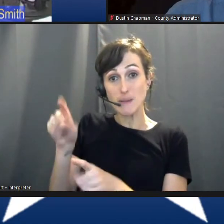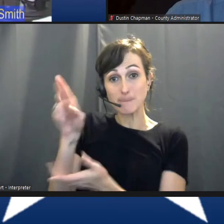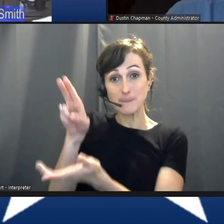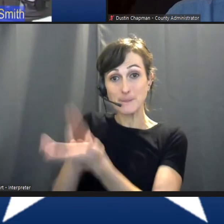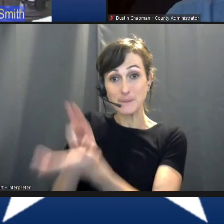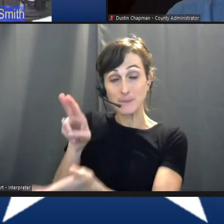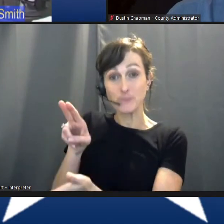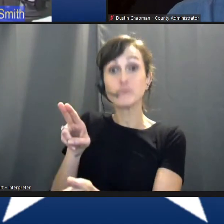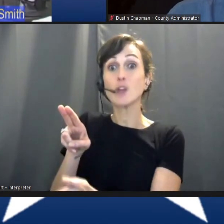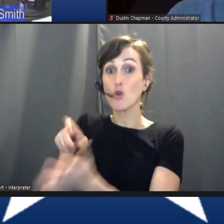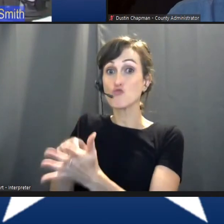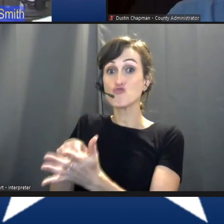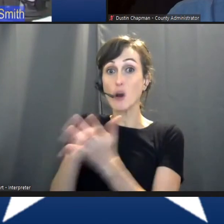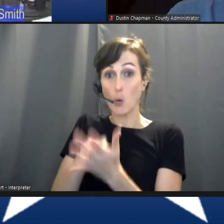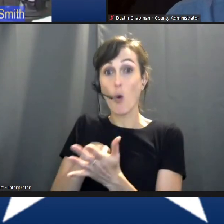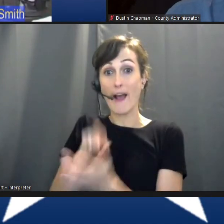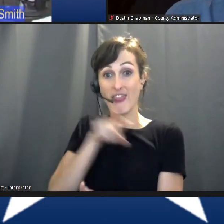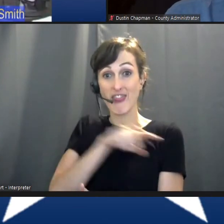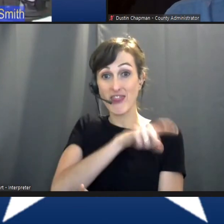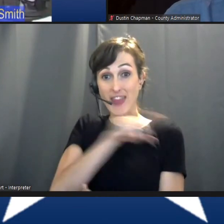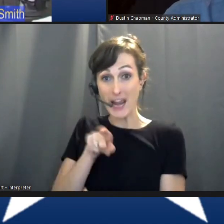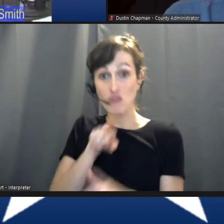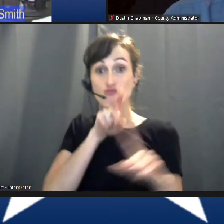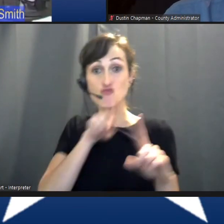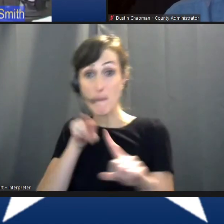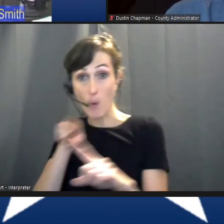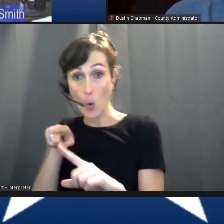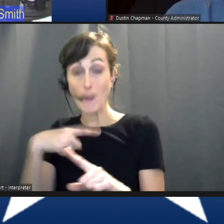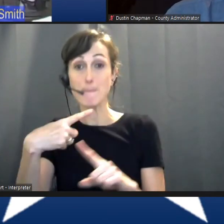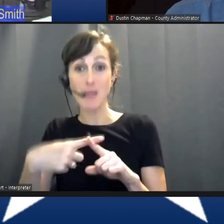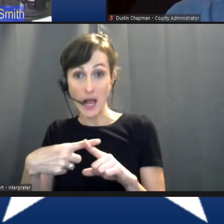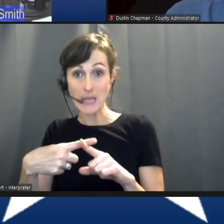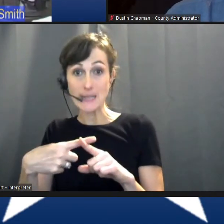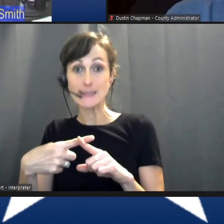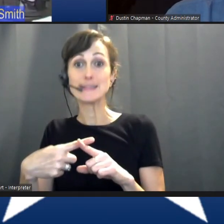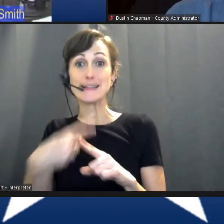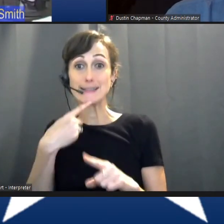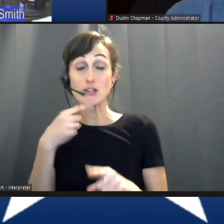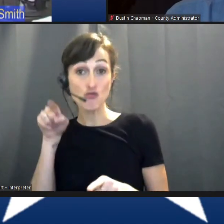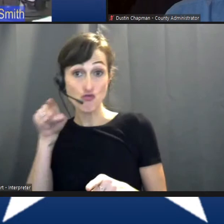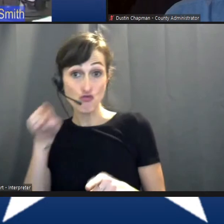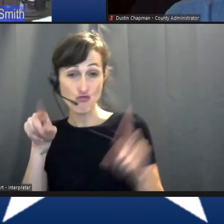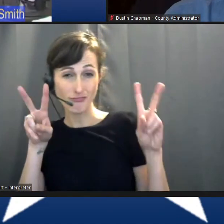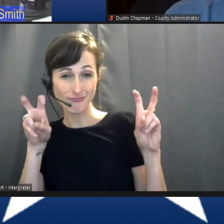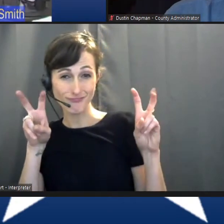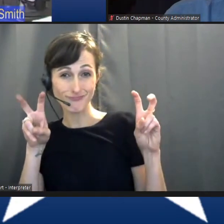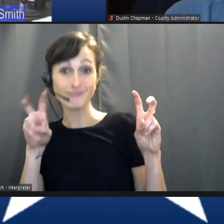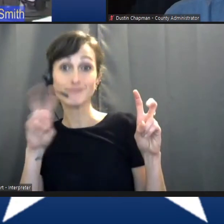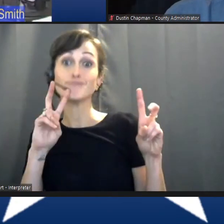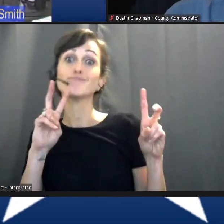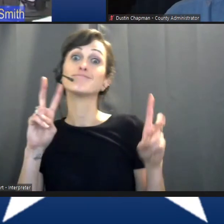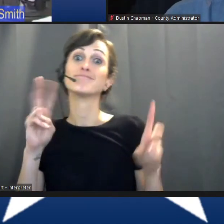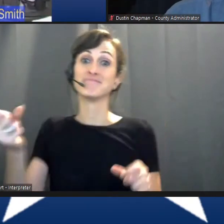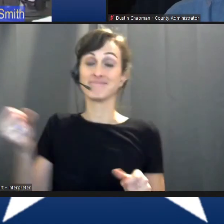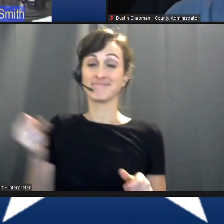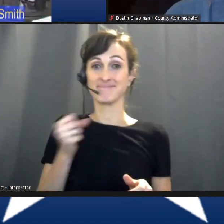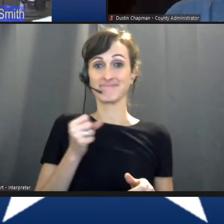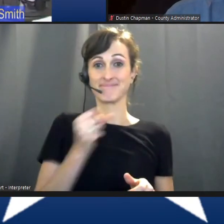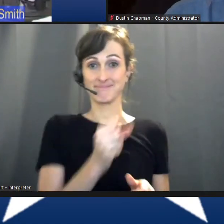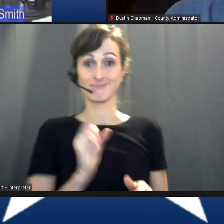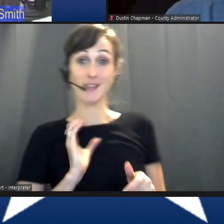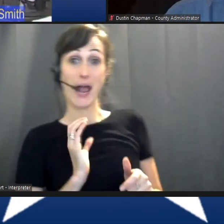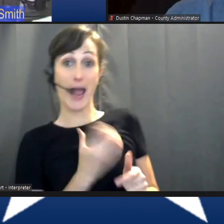and it also says that you've essentially stepped into our shoes. So if there's any